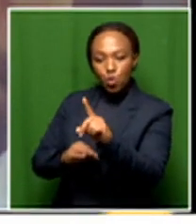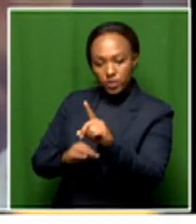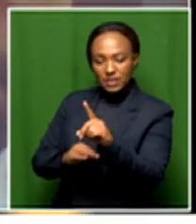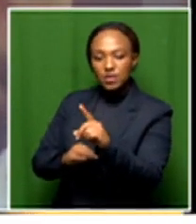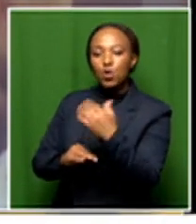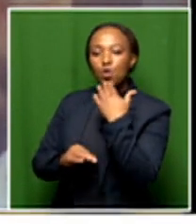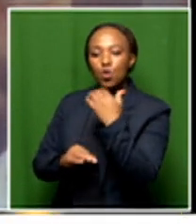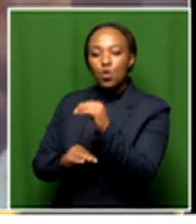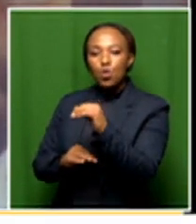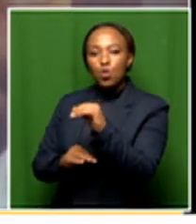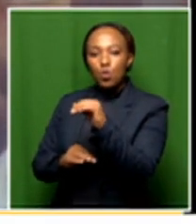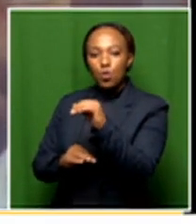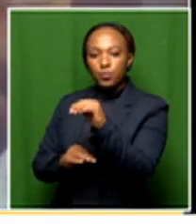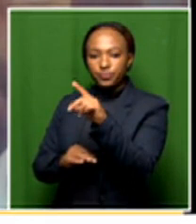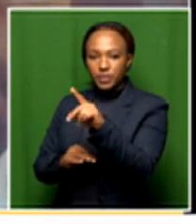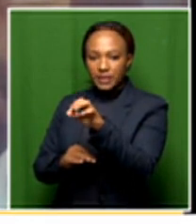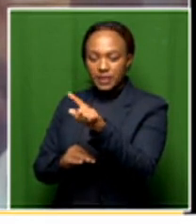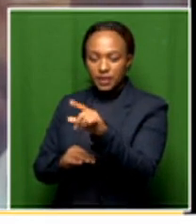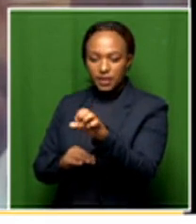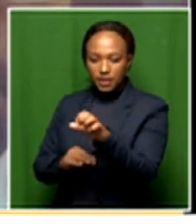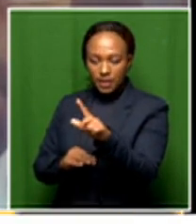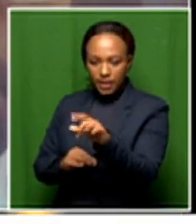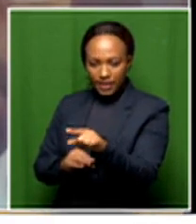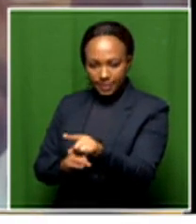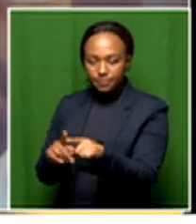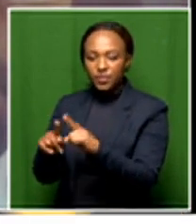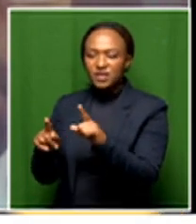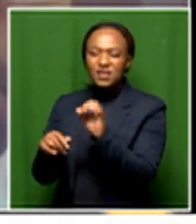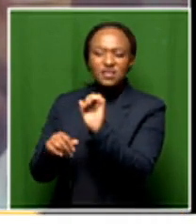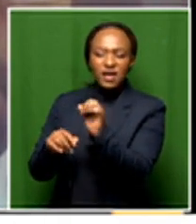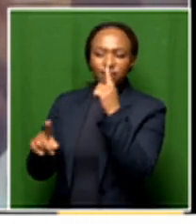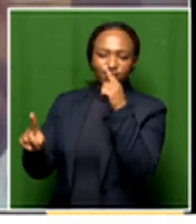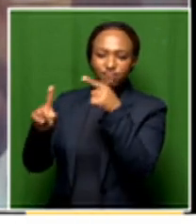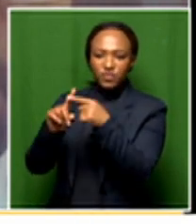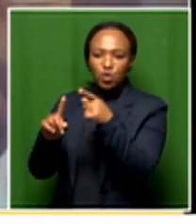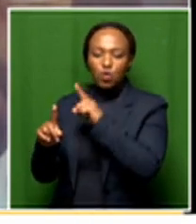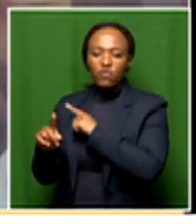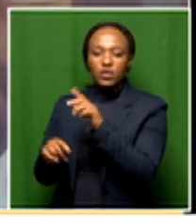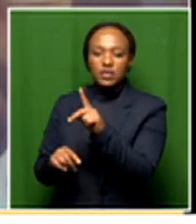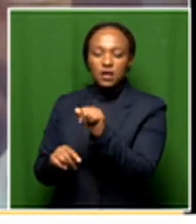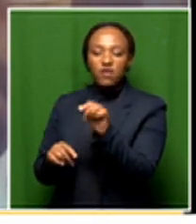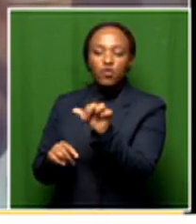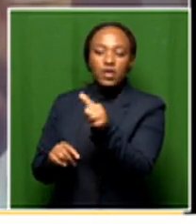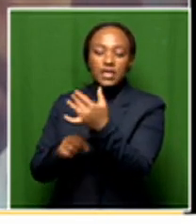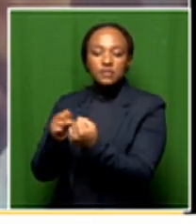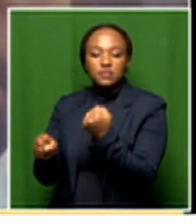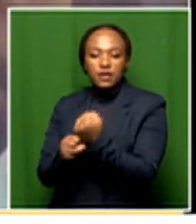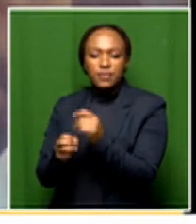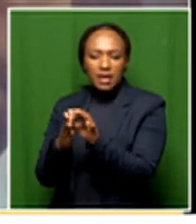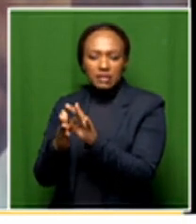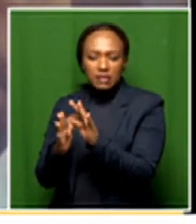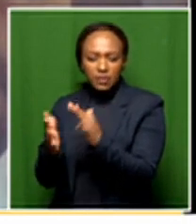their support base from the DA, and what are their prospects and that of the DA for next year's election?